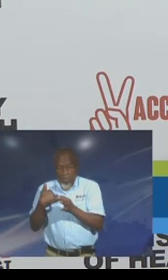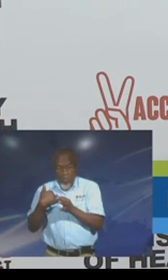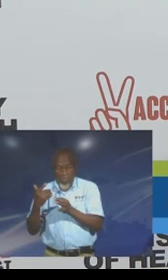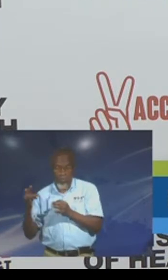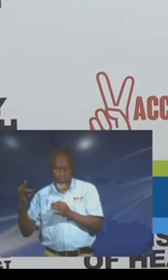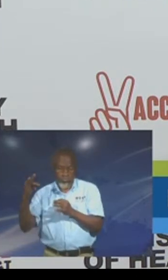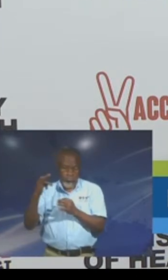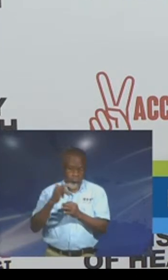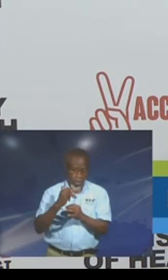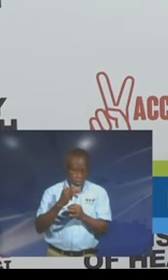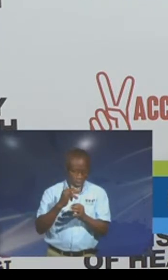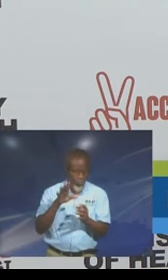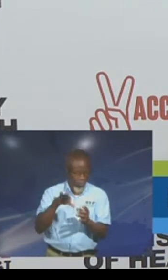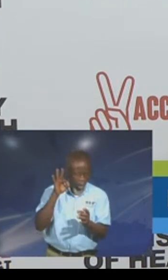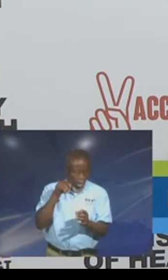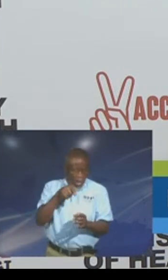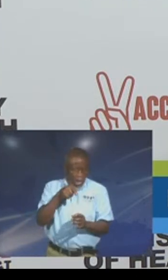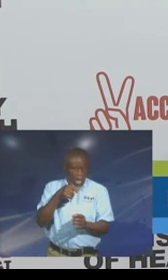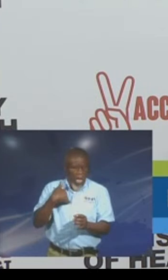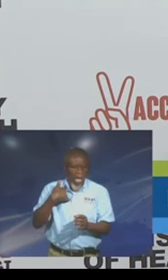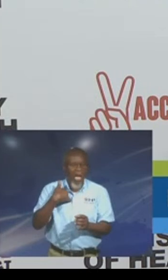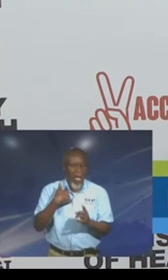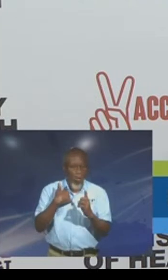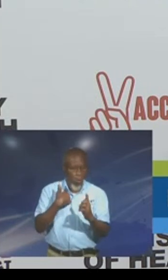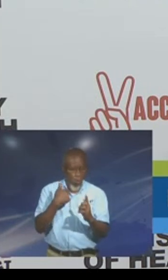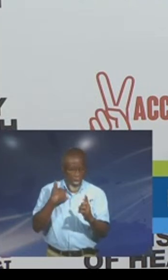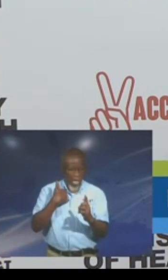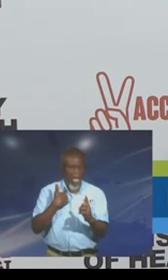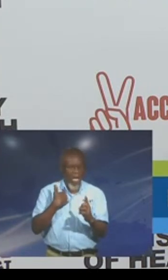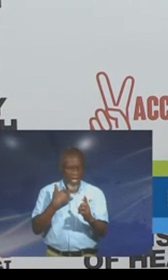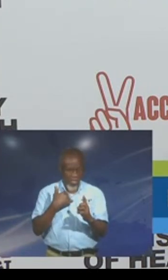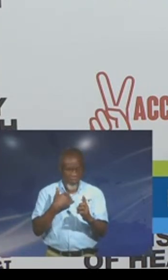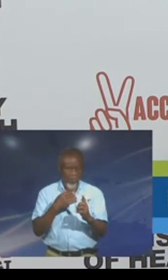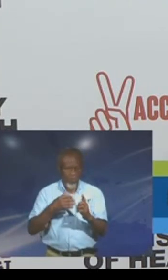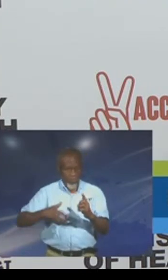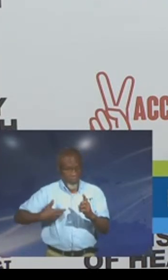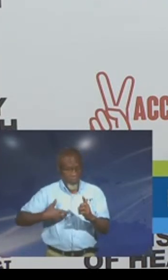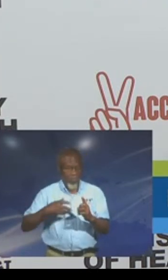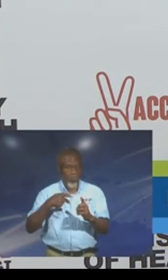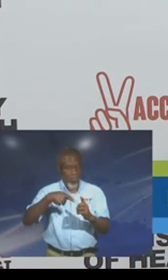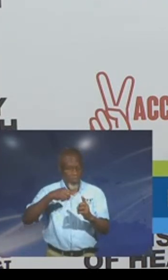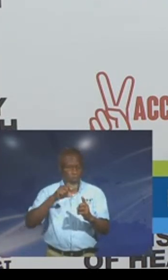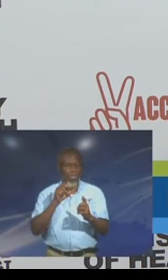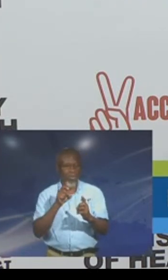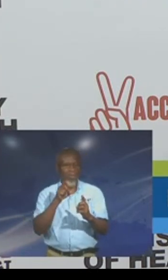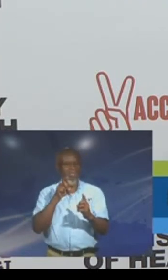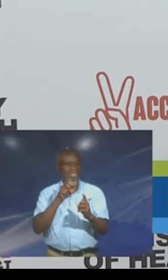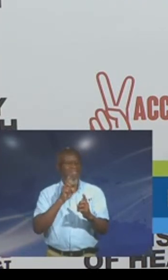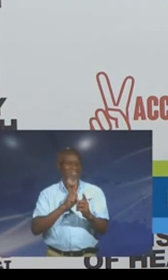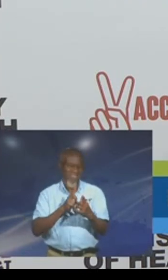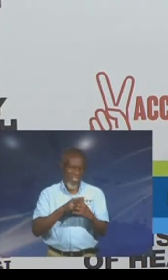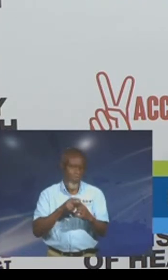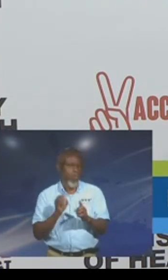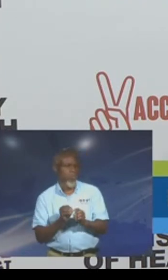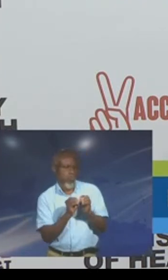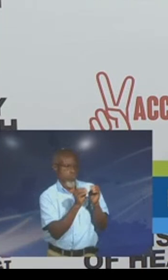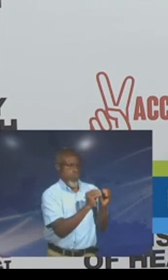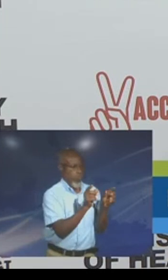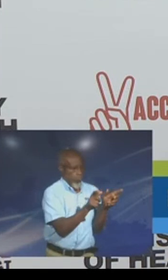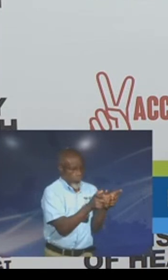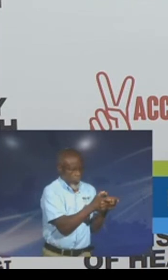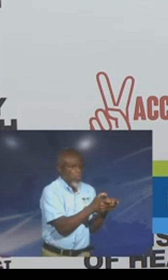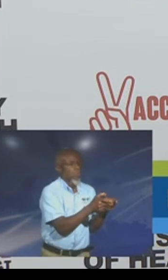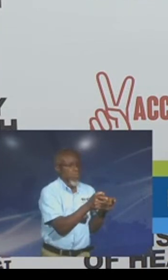picked up at a port of entry, in those cases, we may look at isolation within one of the facilities to prevent spread,